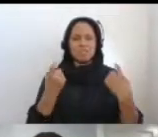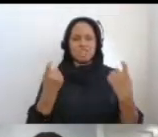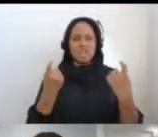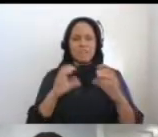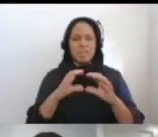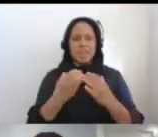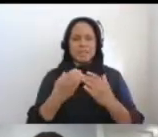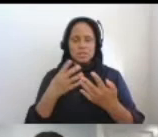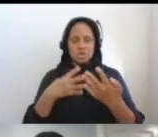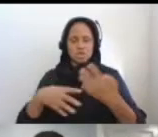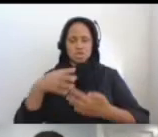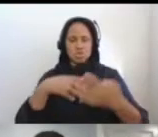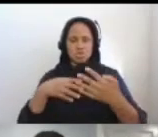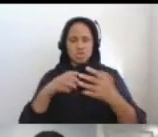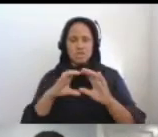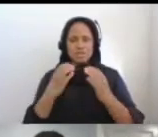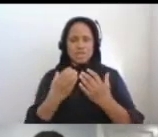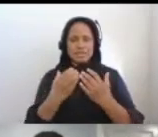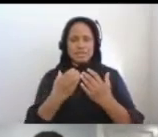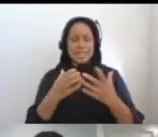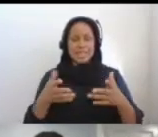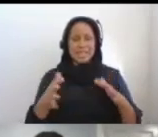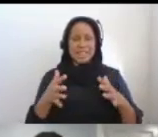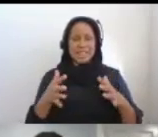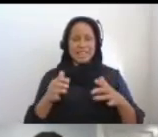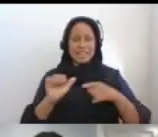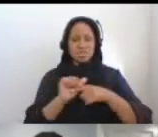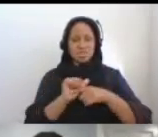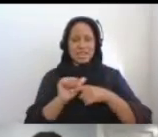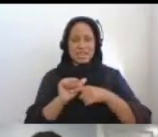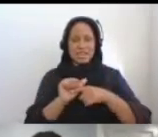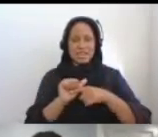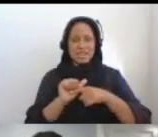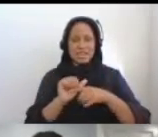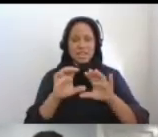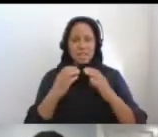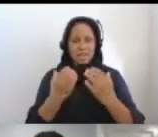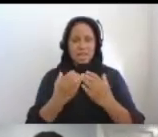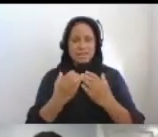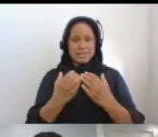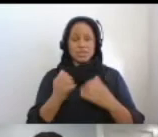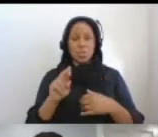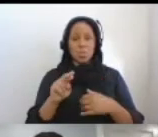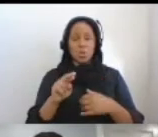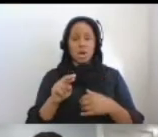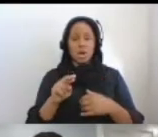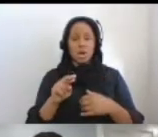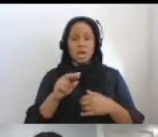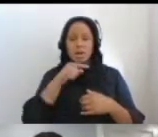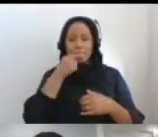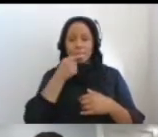classes, anxiety training classes, uh, or publicly made available lessons such